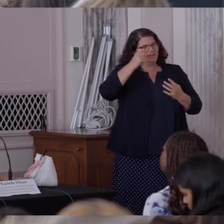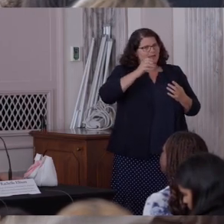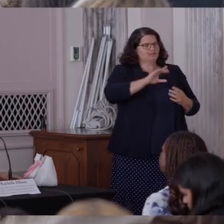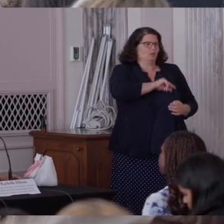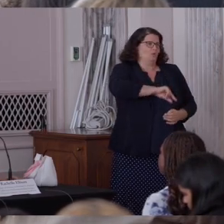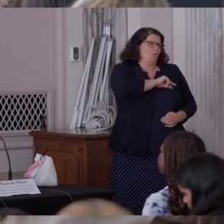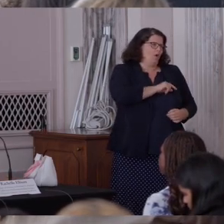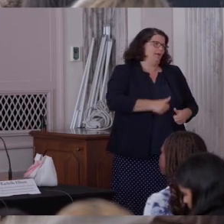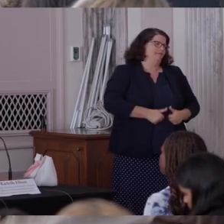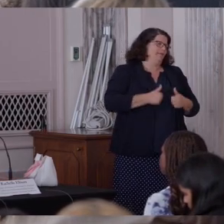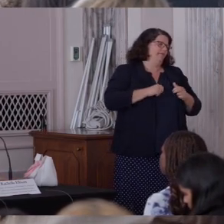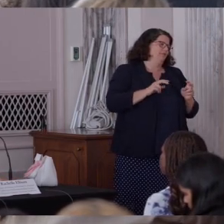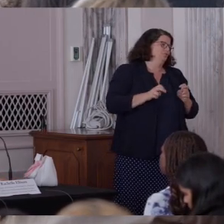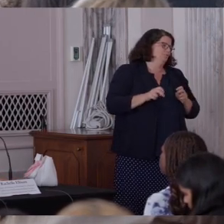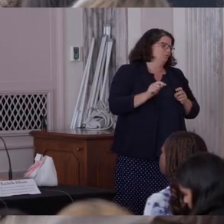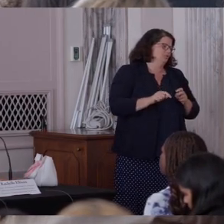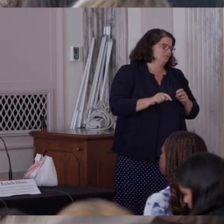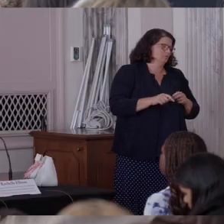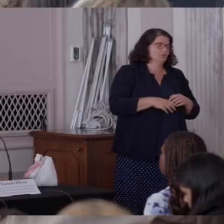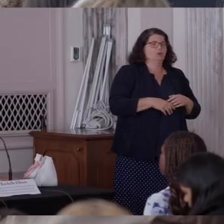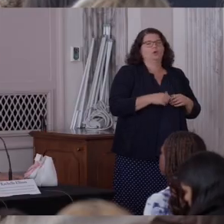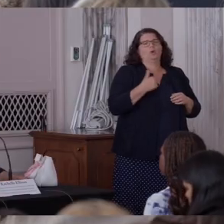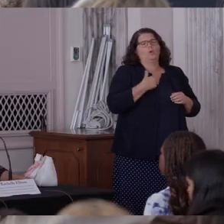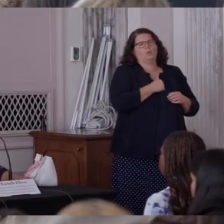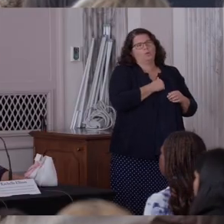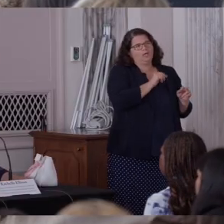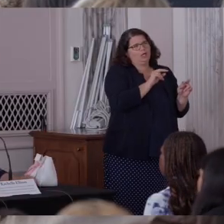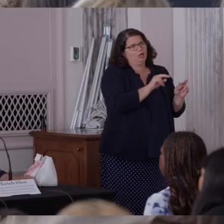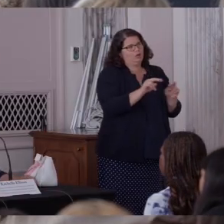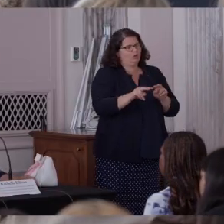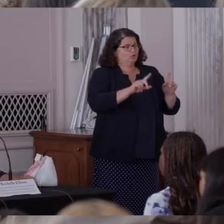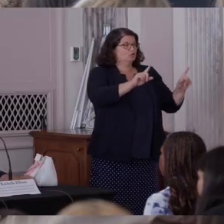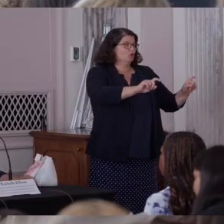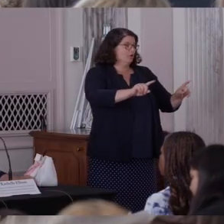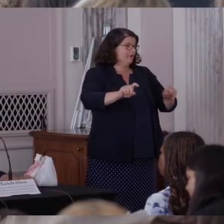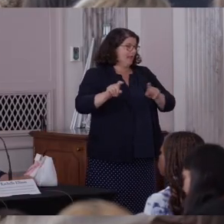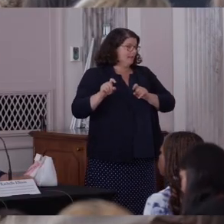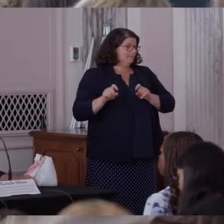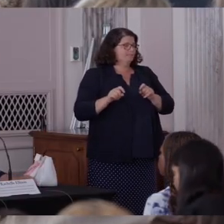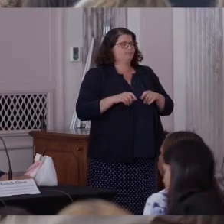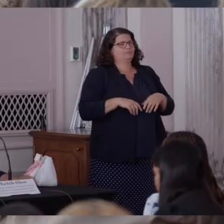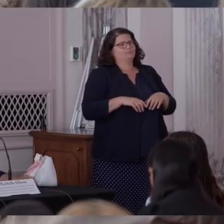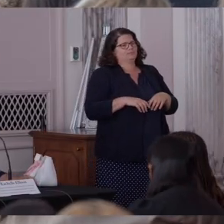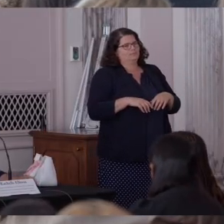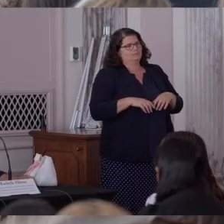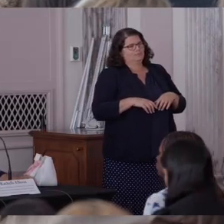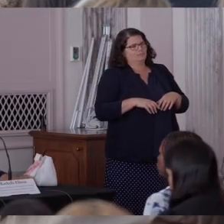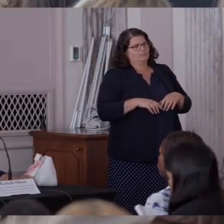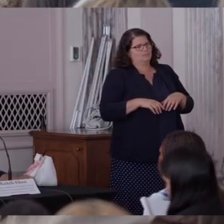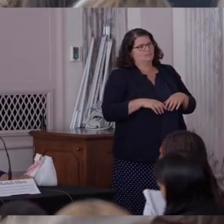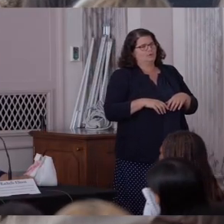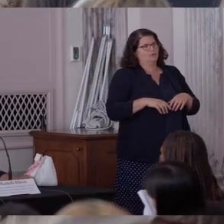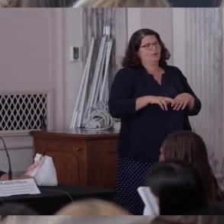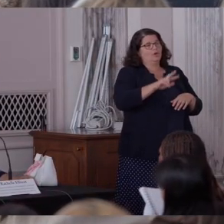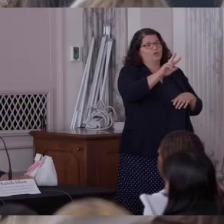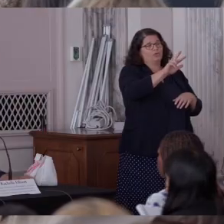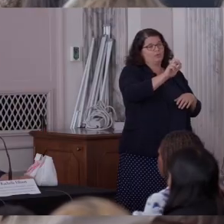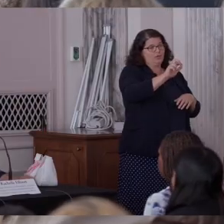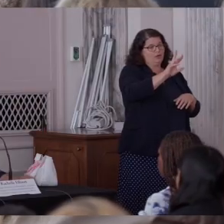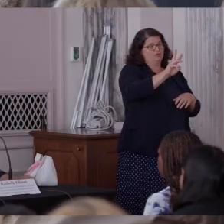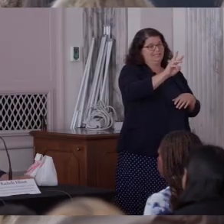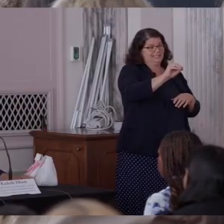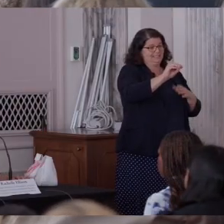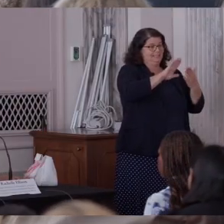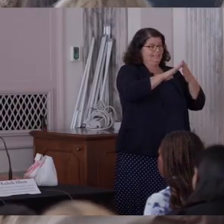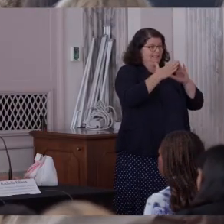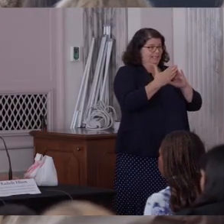life issues. We took a look through a survey at all 360 cities that had shifted to